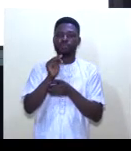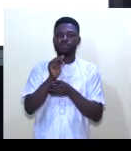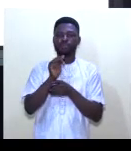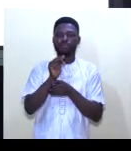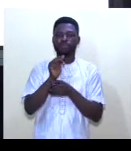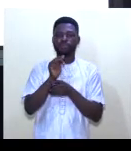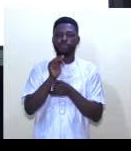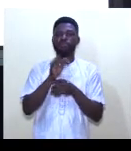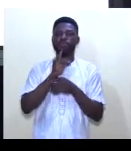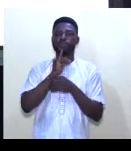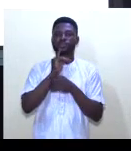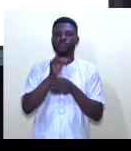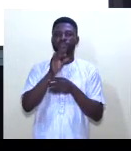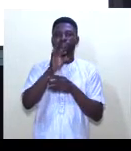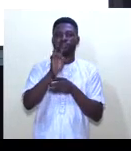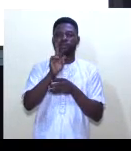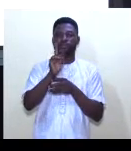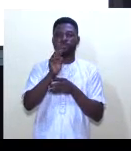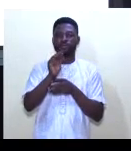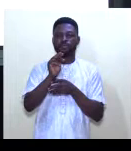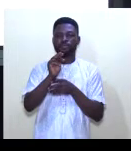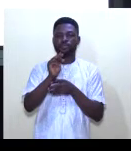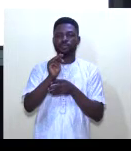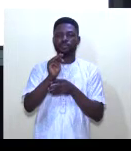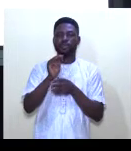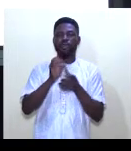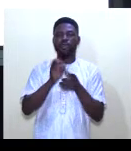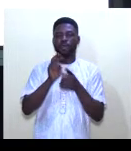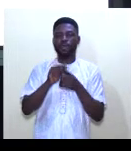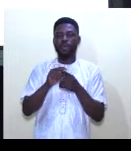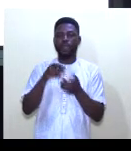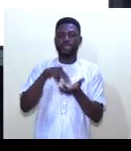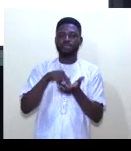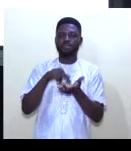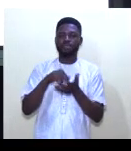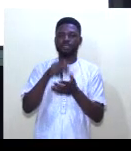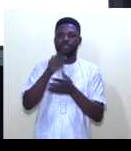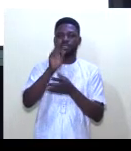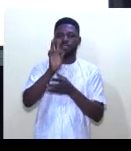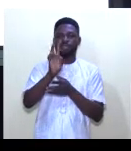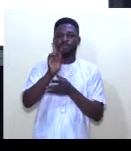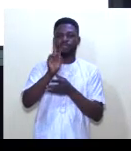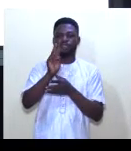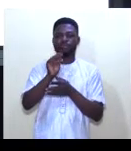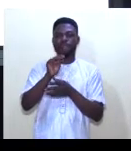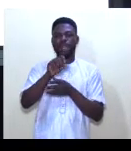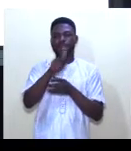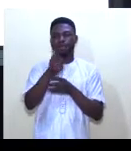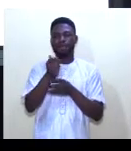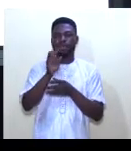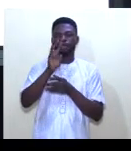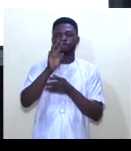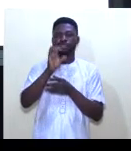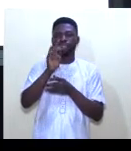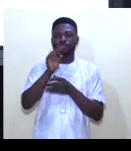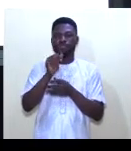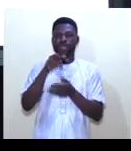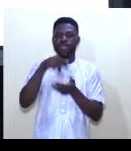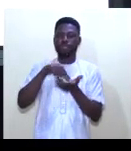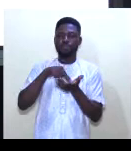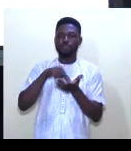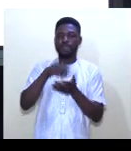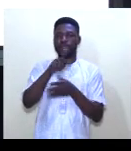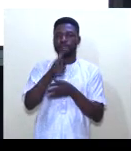centimeters is 7 kilometers, or let me say, represents 7 kilometers. Another 2